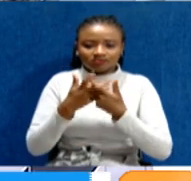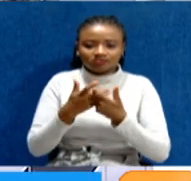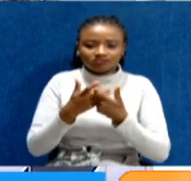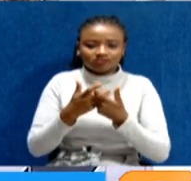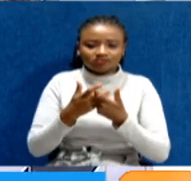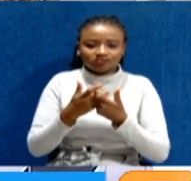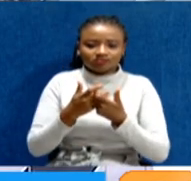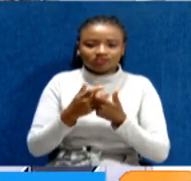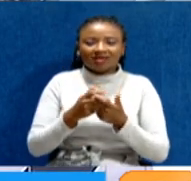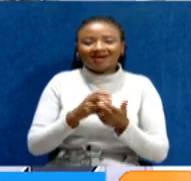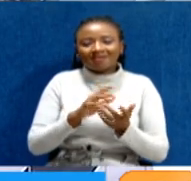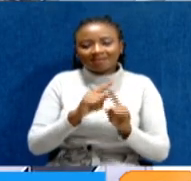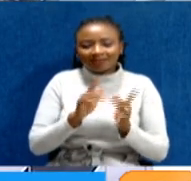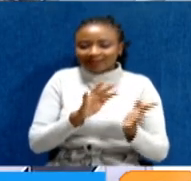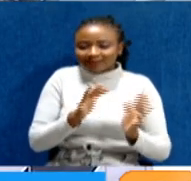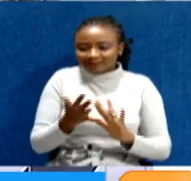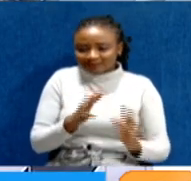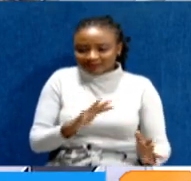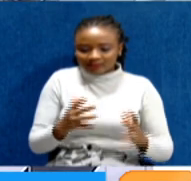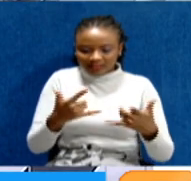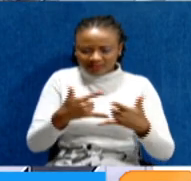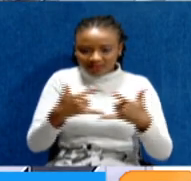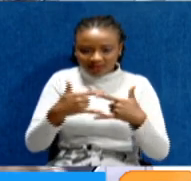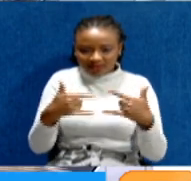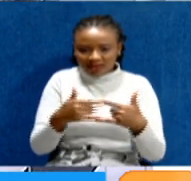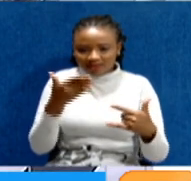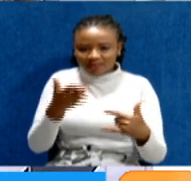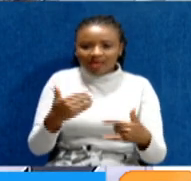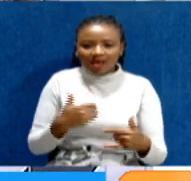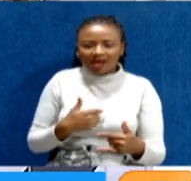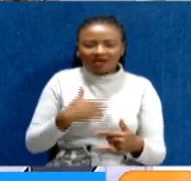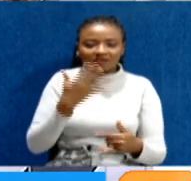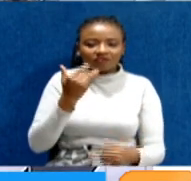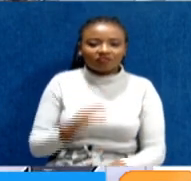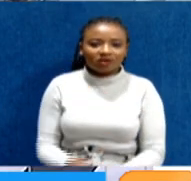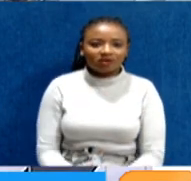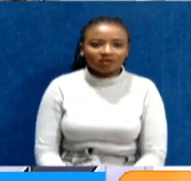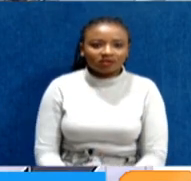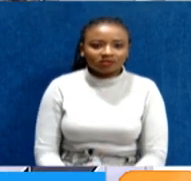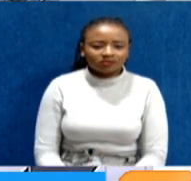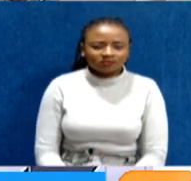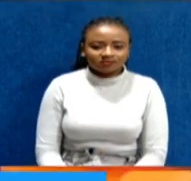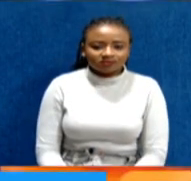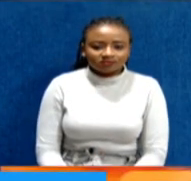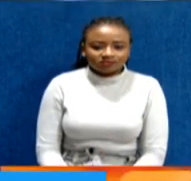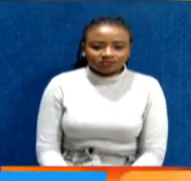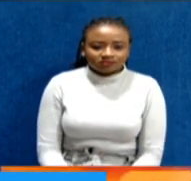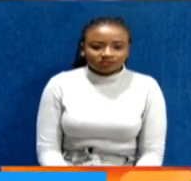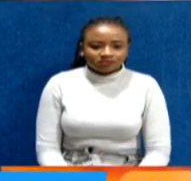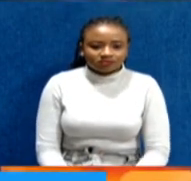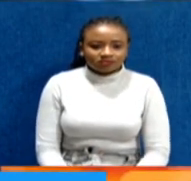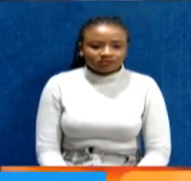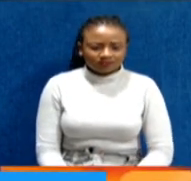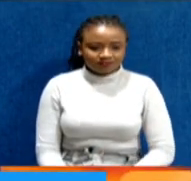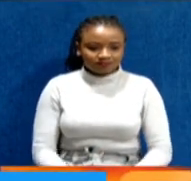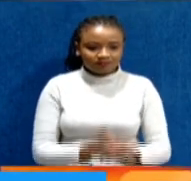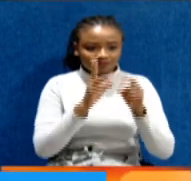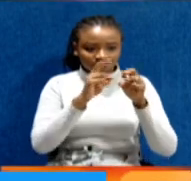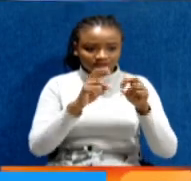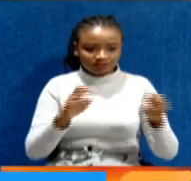the gap sometimes is in terms of the surveillance that is done within those countries and